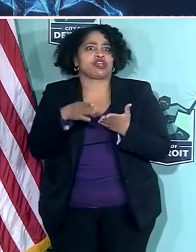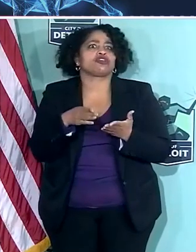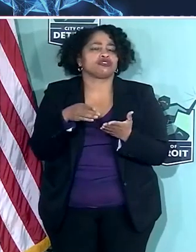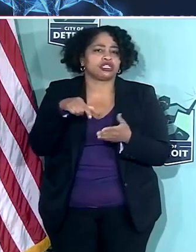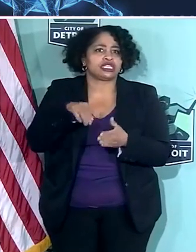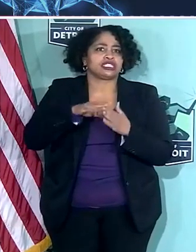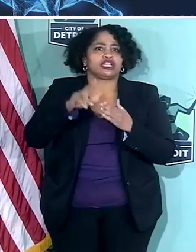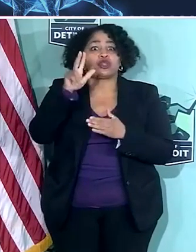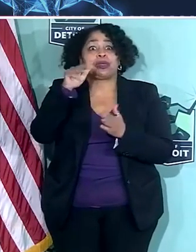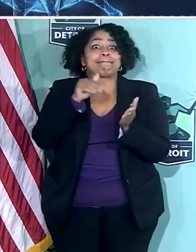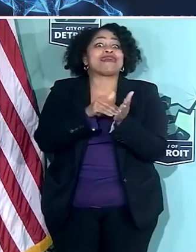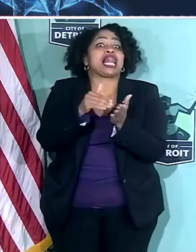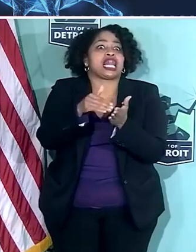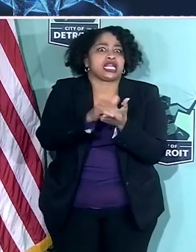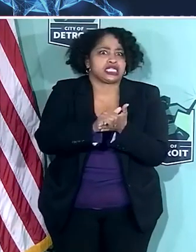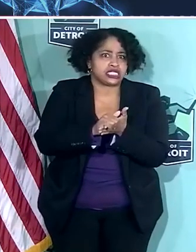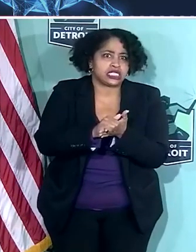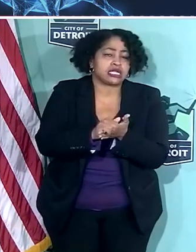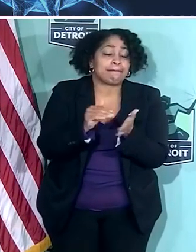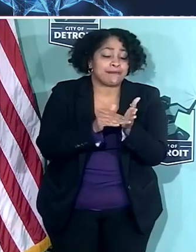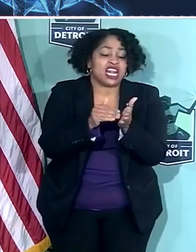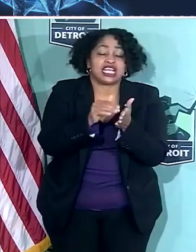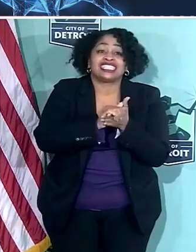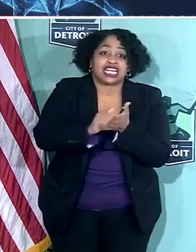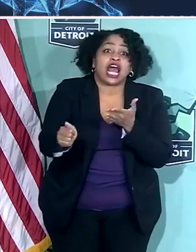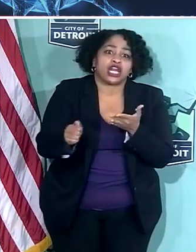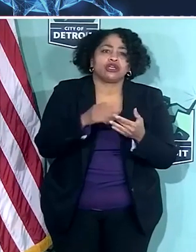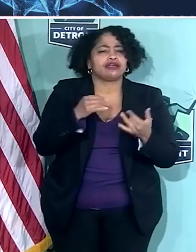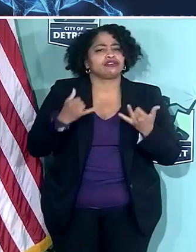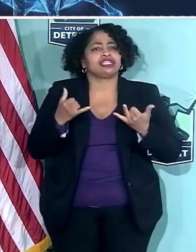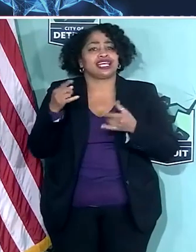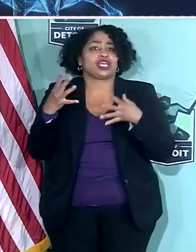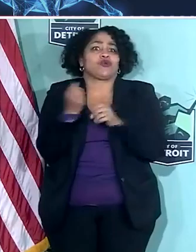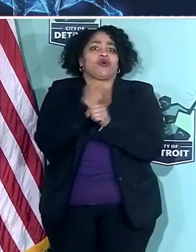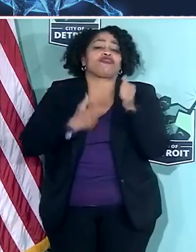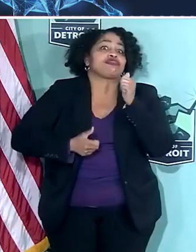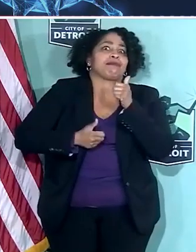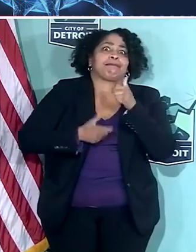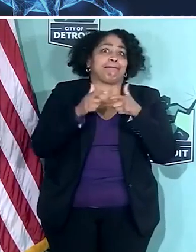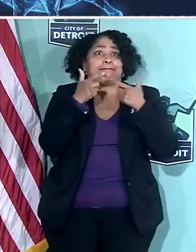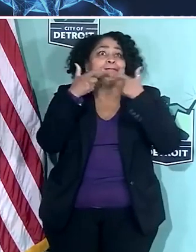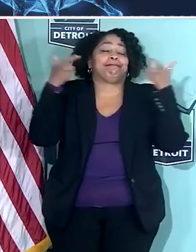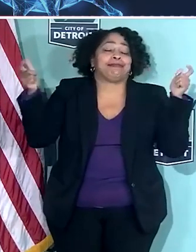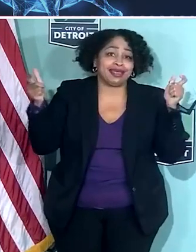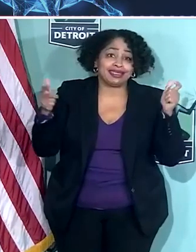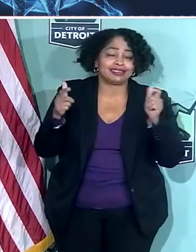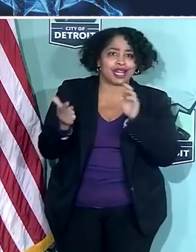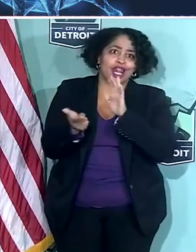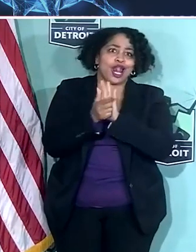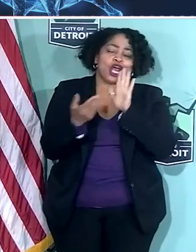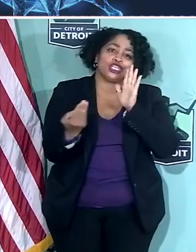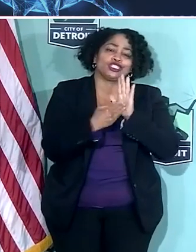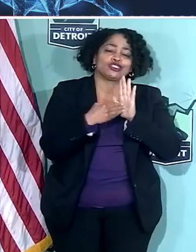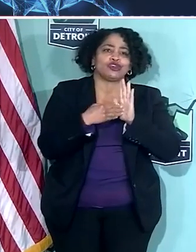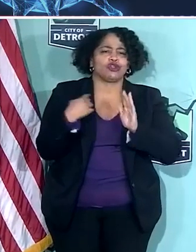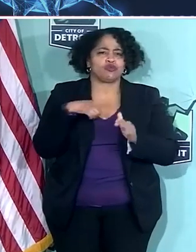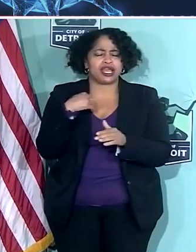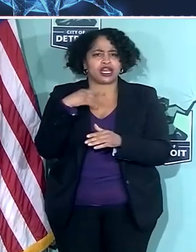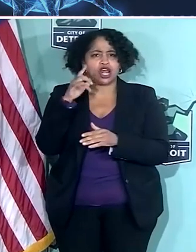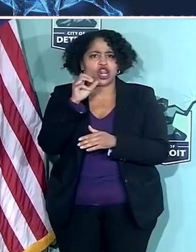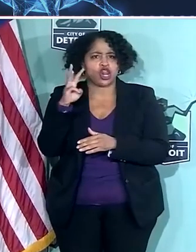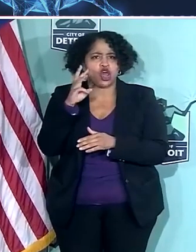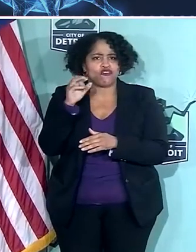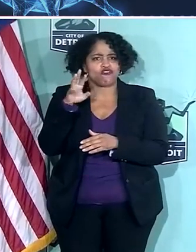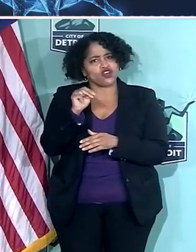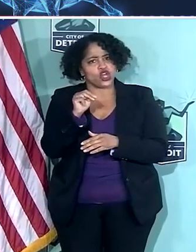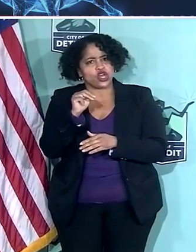million. And then today, Chuck won the biggest lawsuit. We had a law firm in this town that didn't think you should be able to